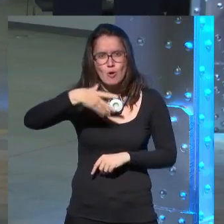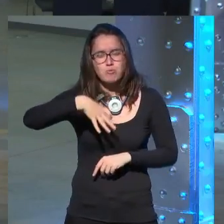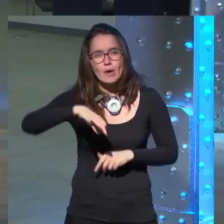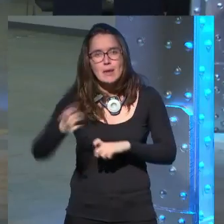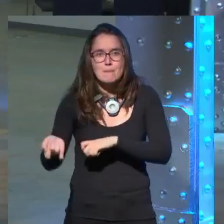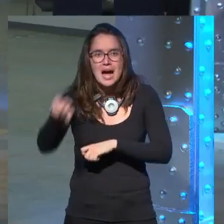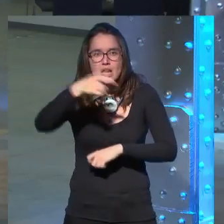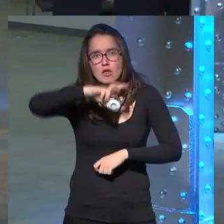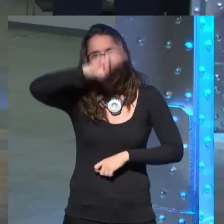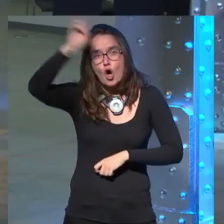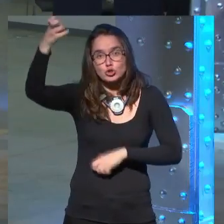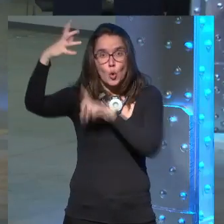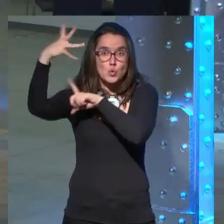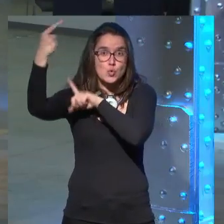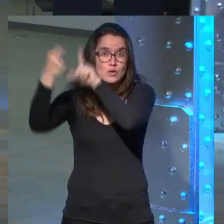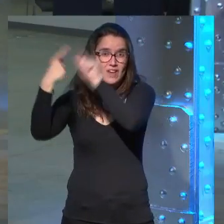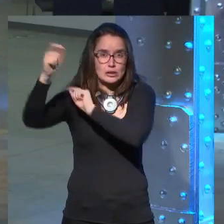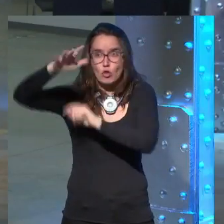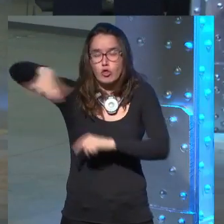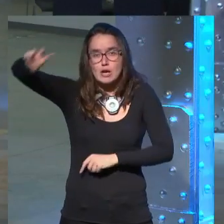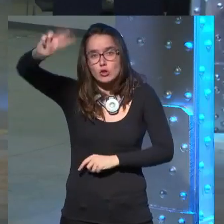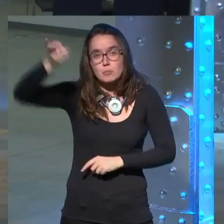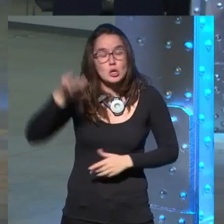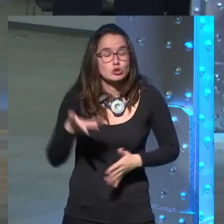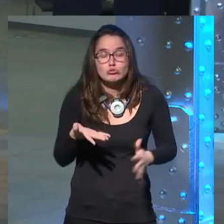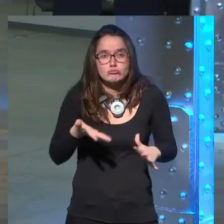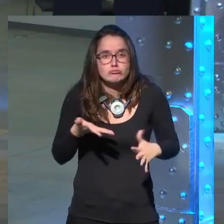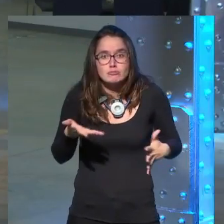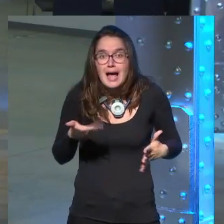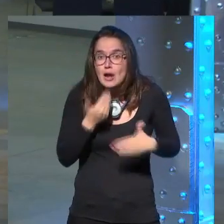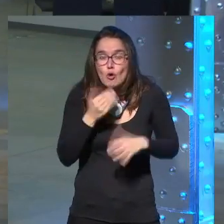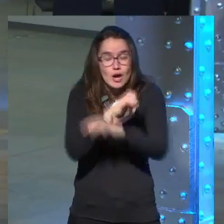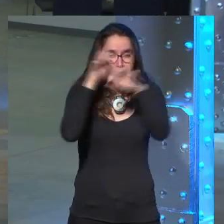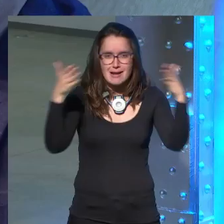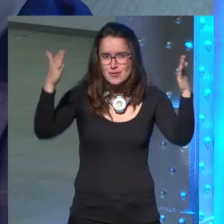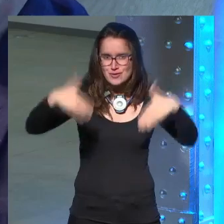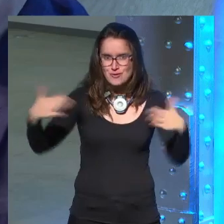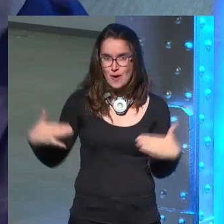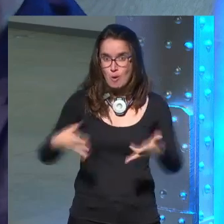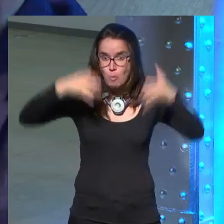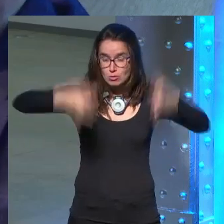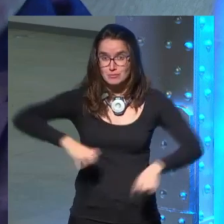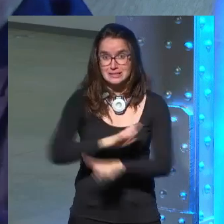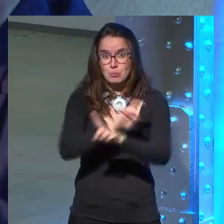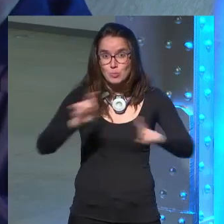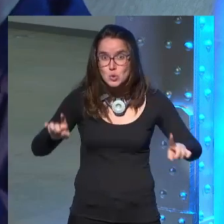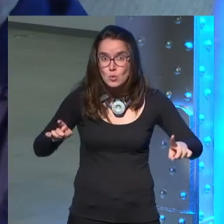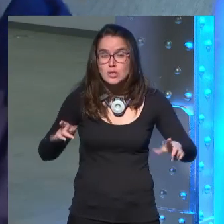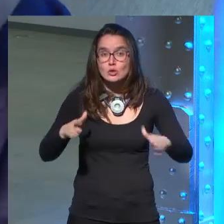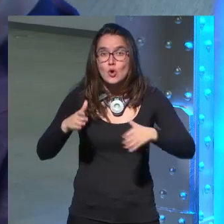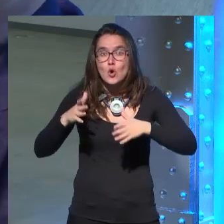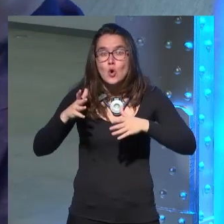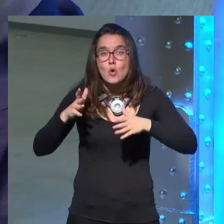universe anywhere. But that's not absolutely clear. We could find that when we go over some horizon, that